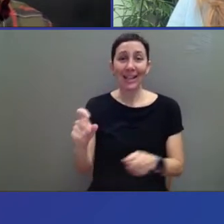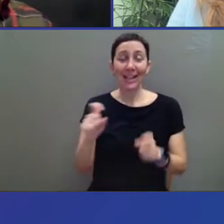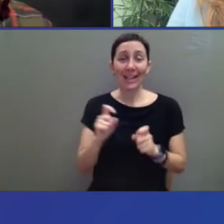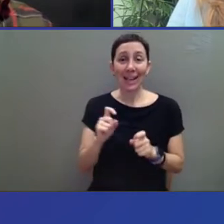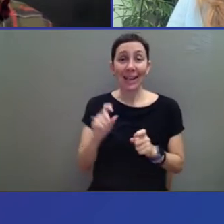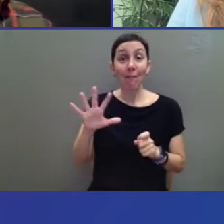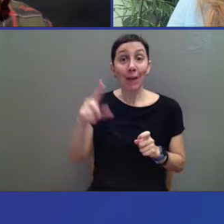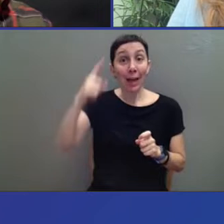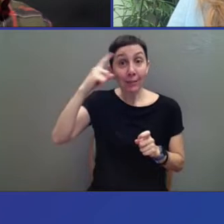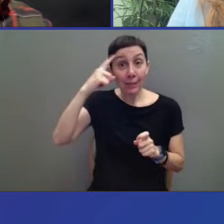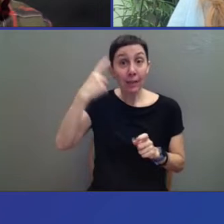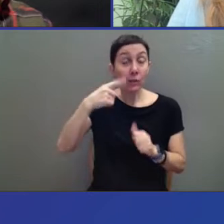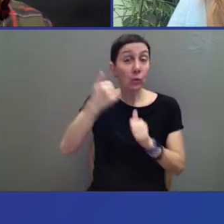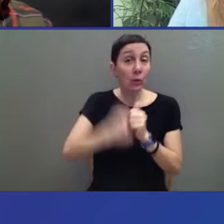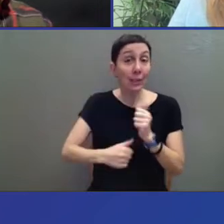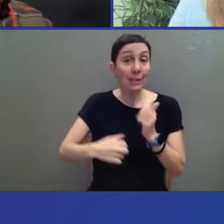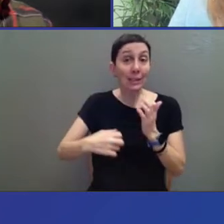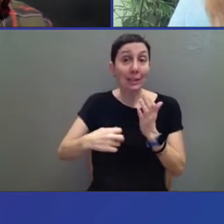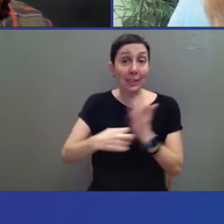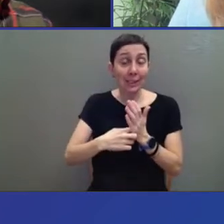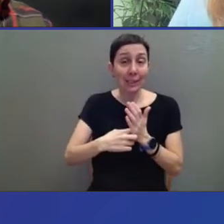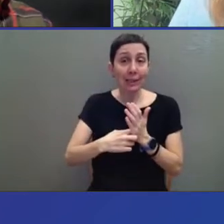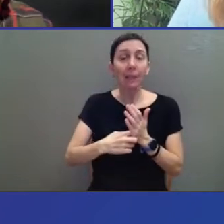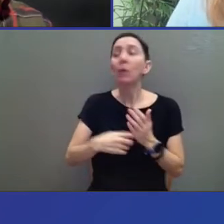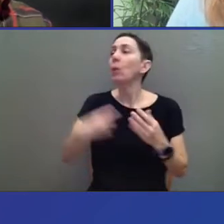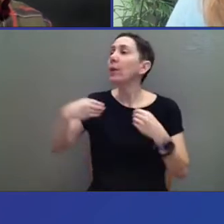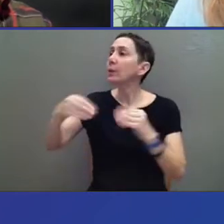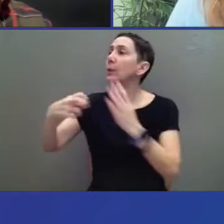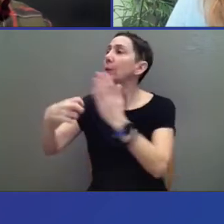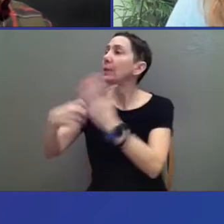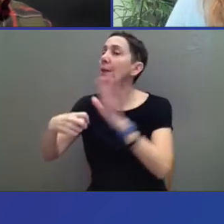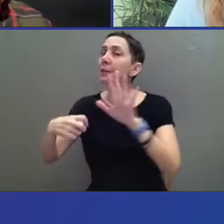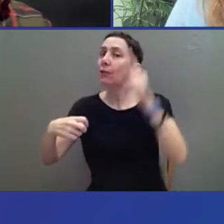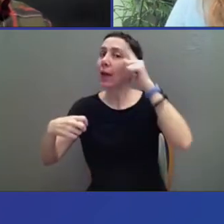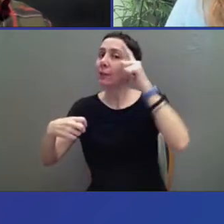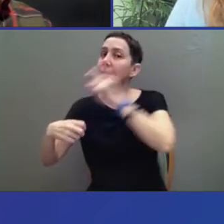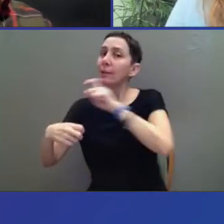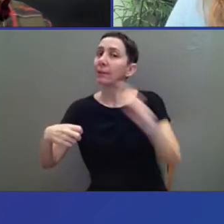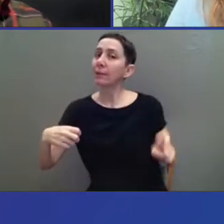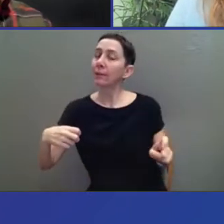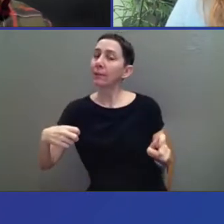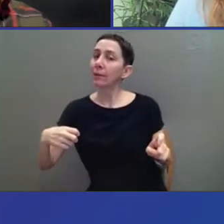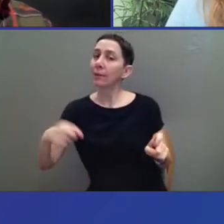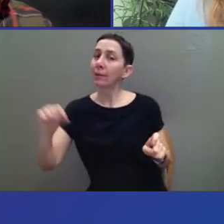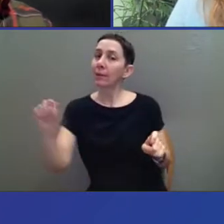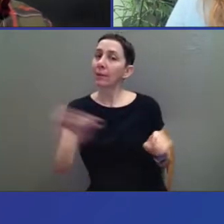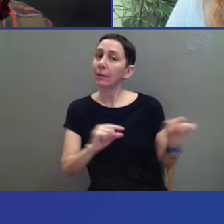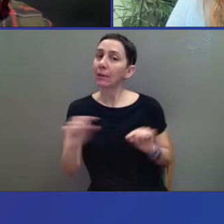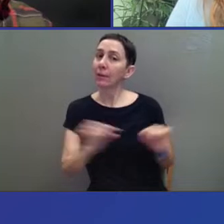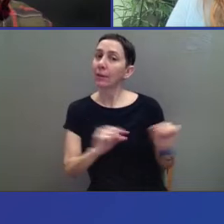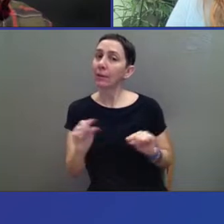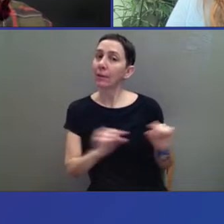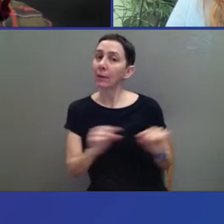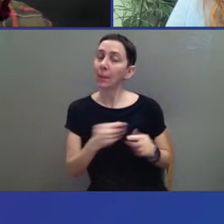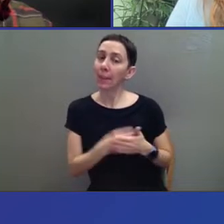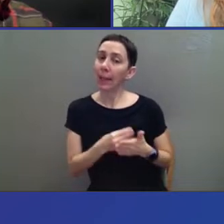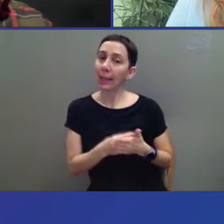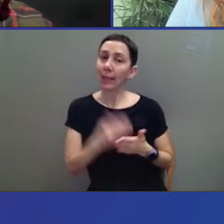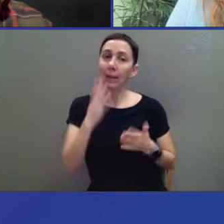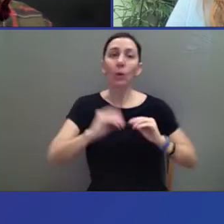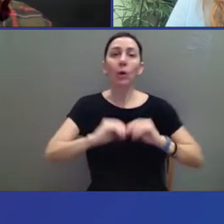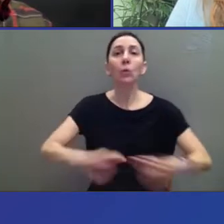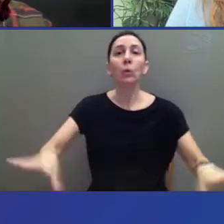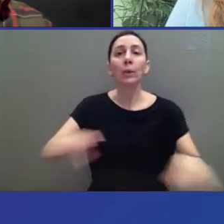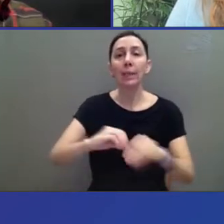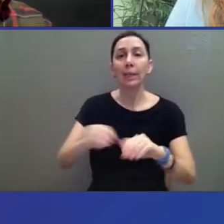to their shows, into a pool of funds that would go back out into our community, so that when we're